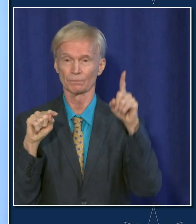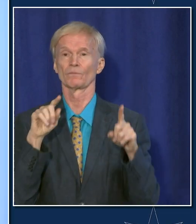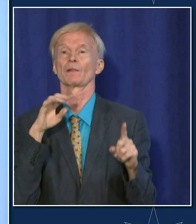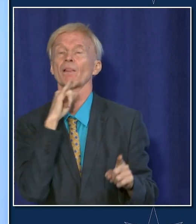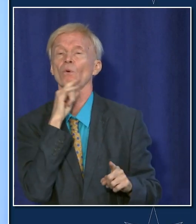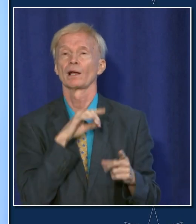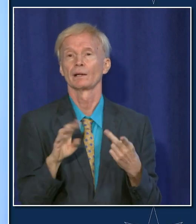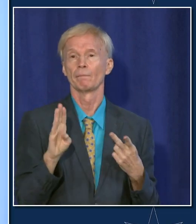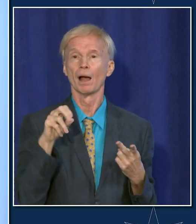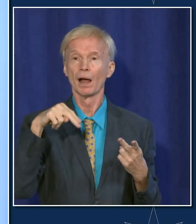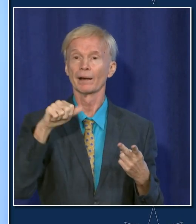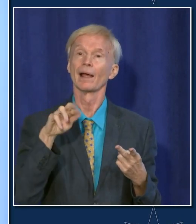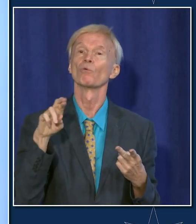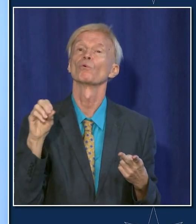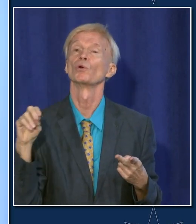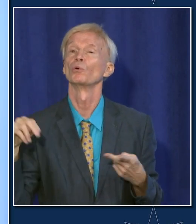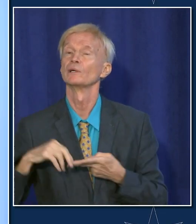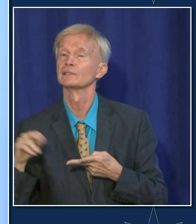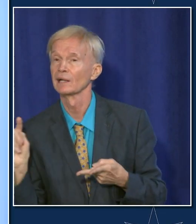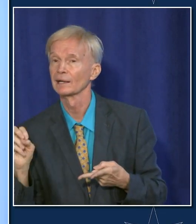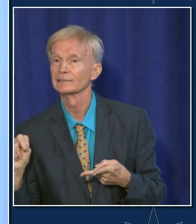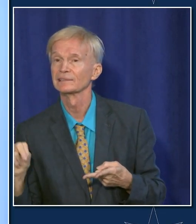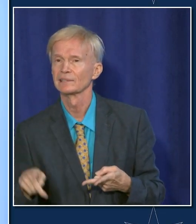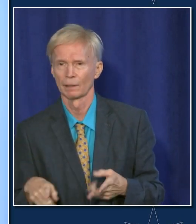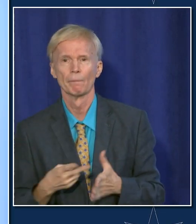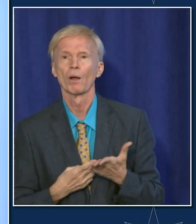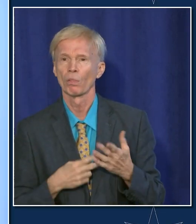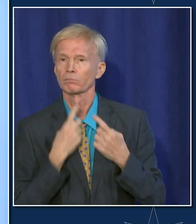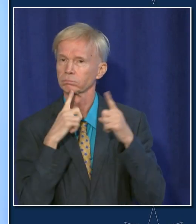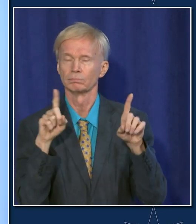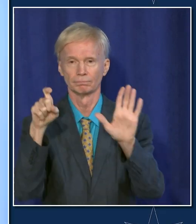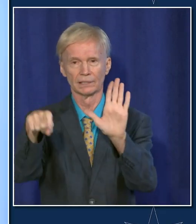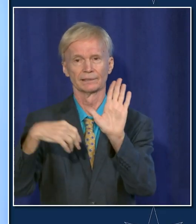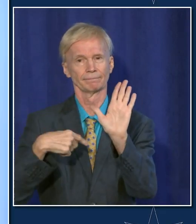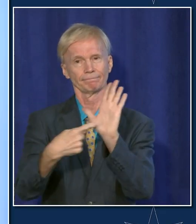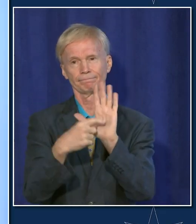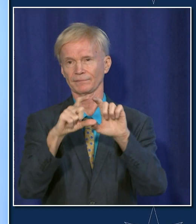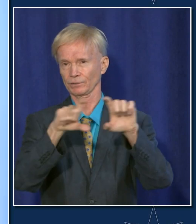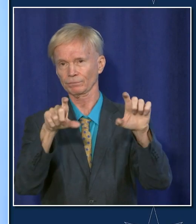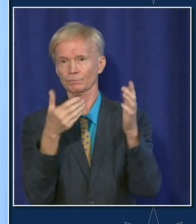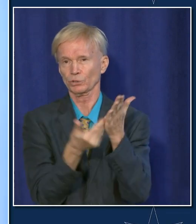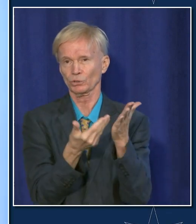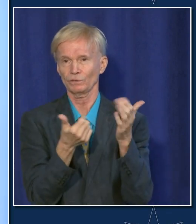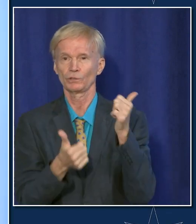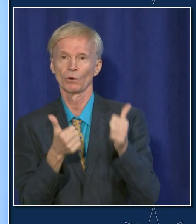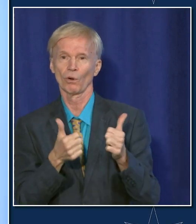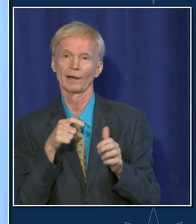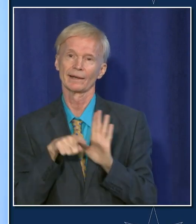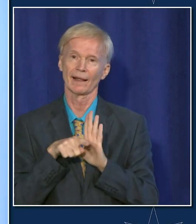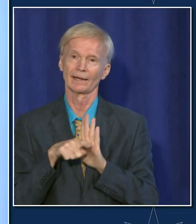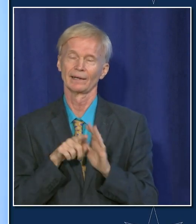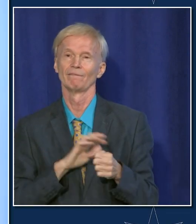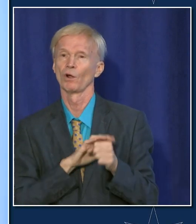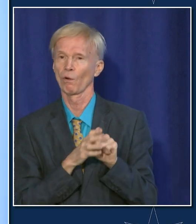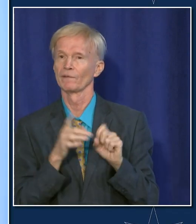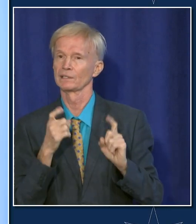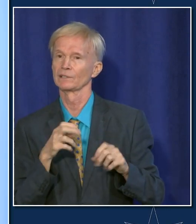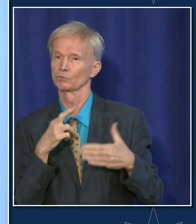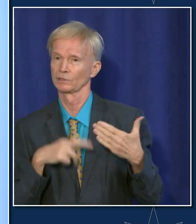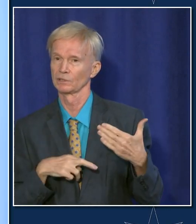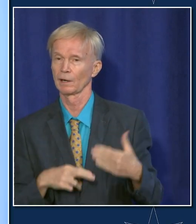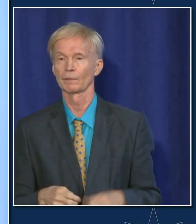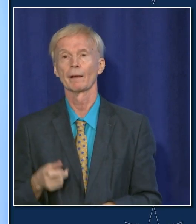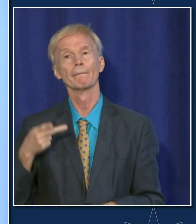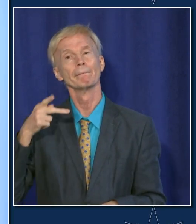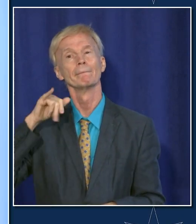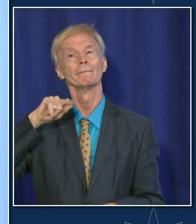down in Tennessee. Both announced that they were going to require proof of vaccination or recent negative COVID test. Pitchfork,